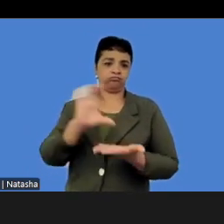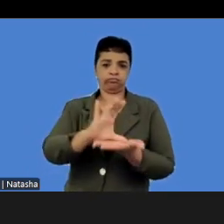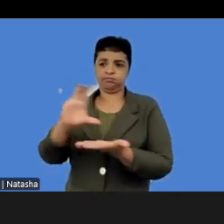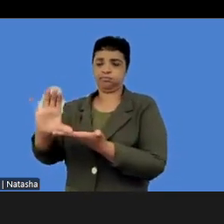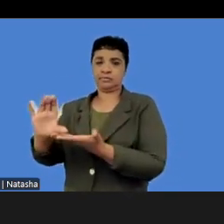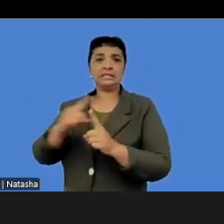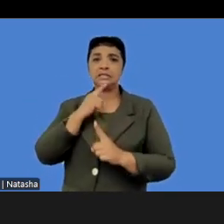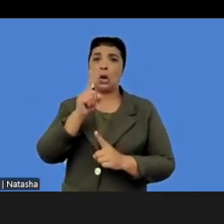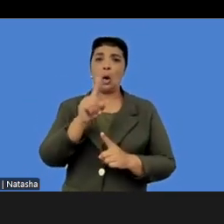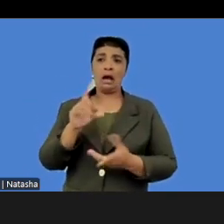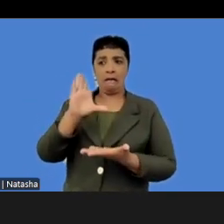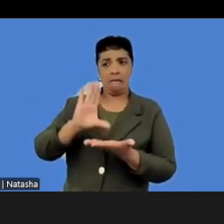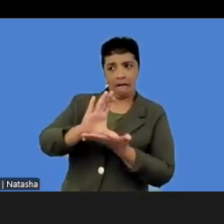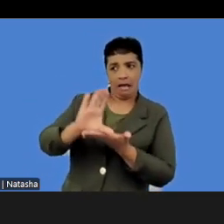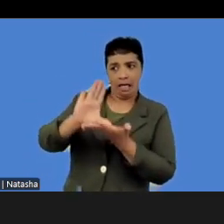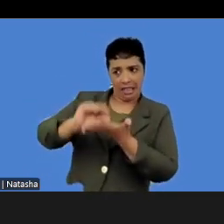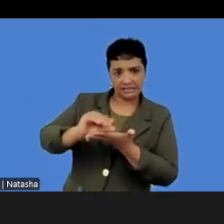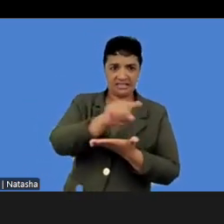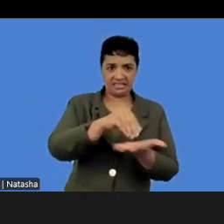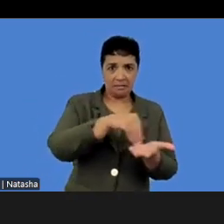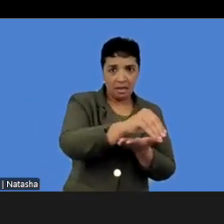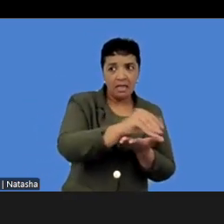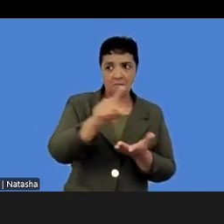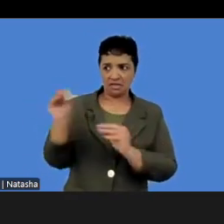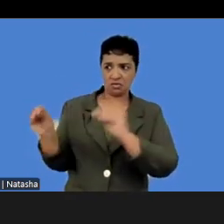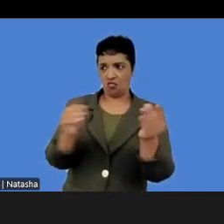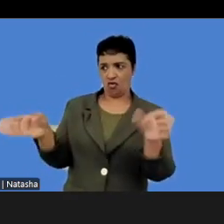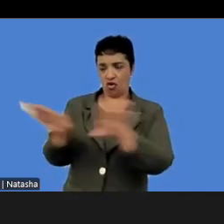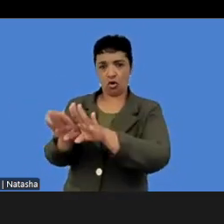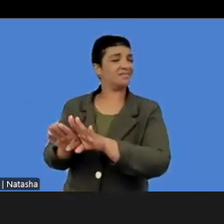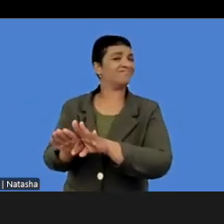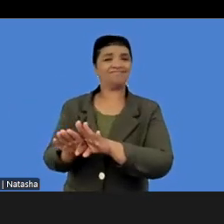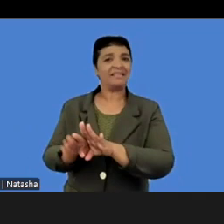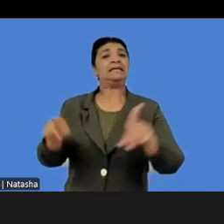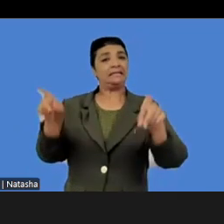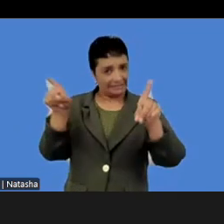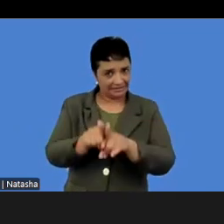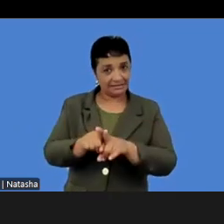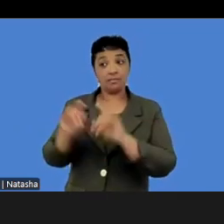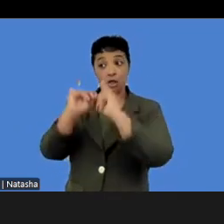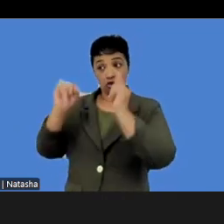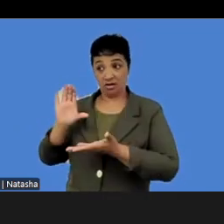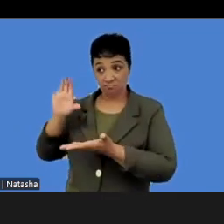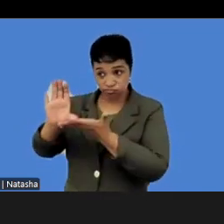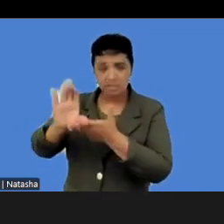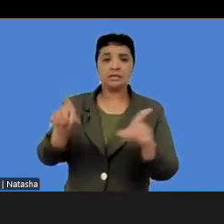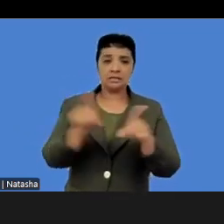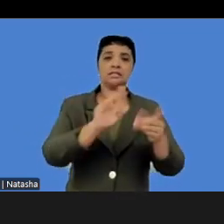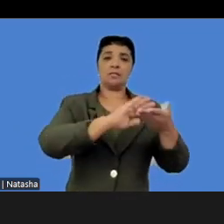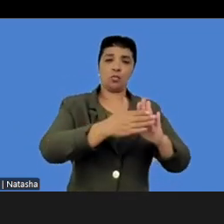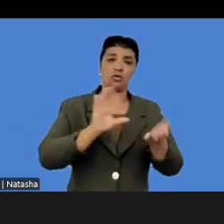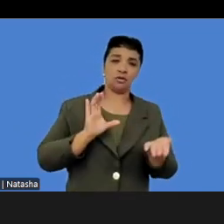for moving people into community care, and it requires the same financial resources as institutional